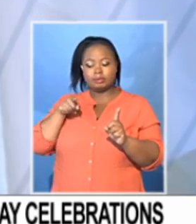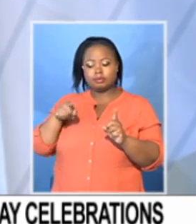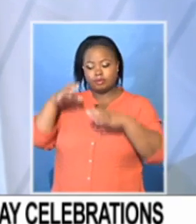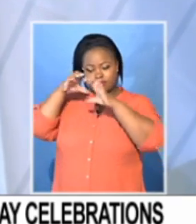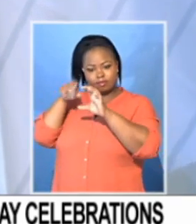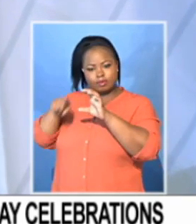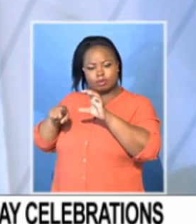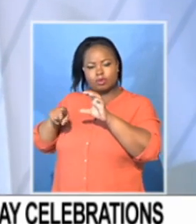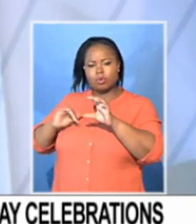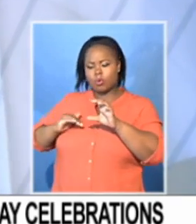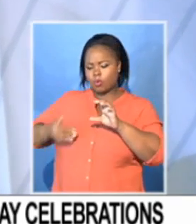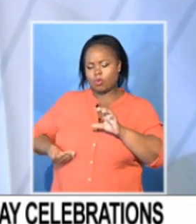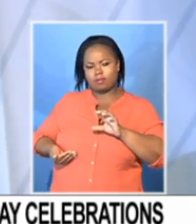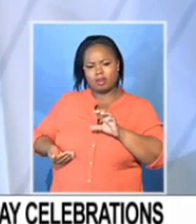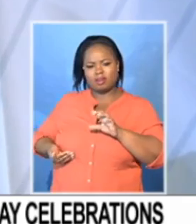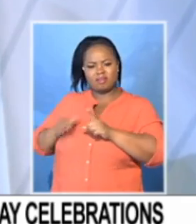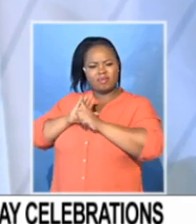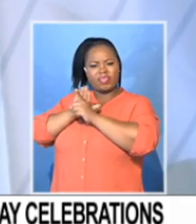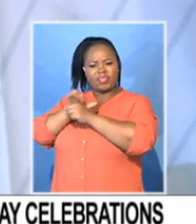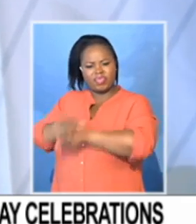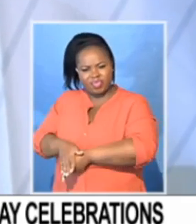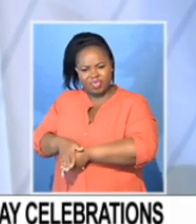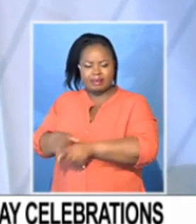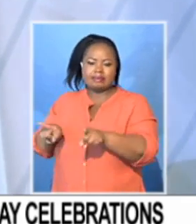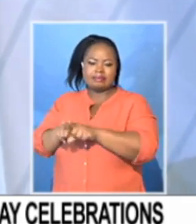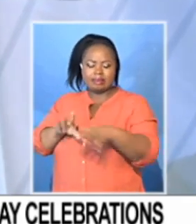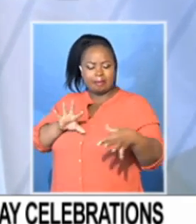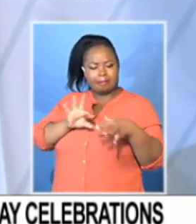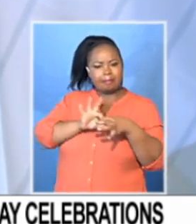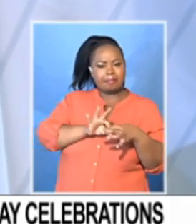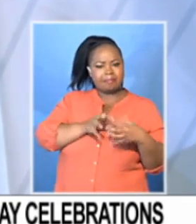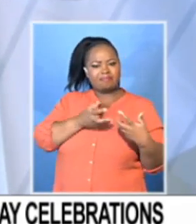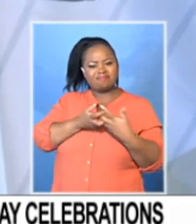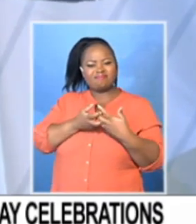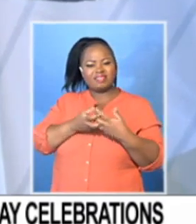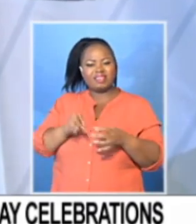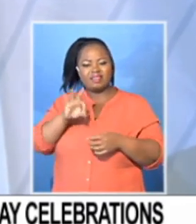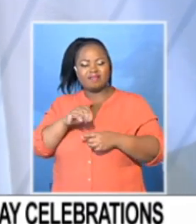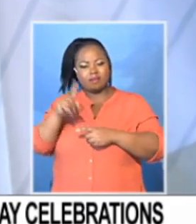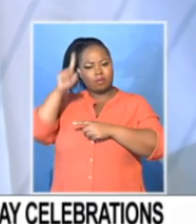women is linked with racial and class oppression.